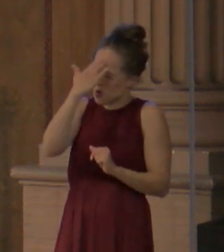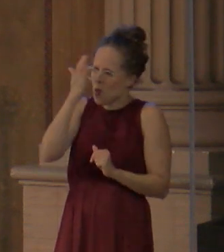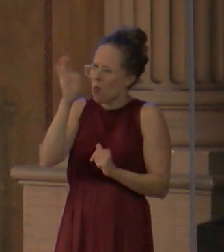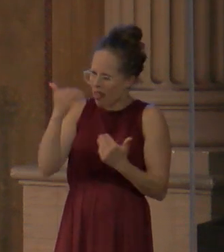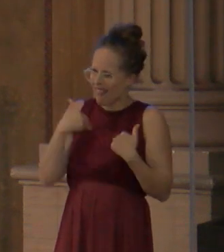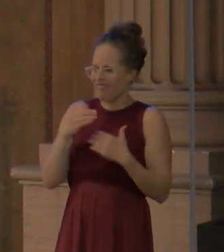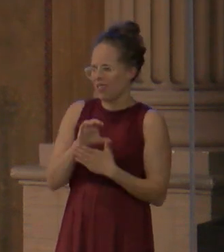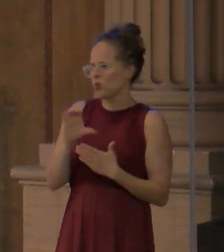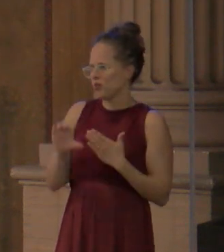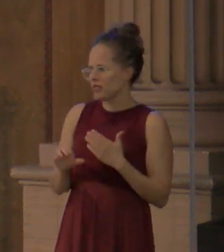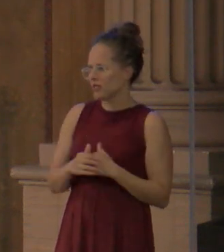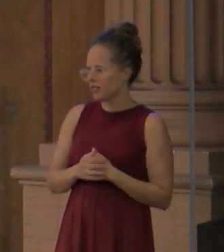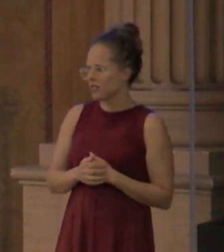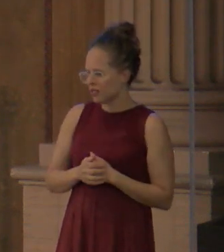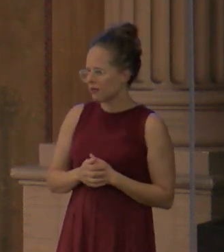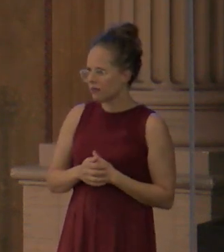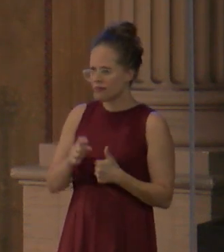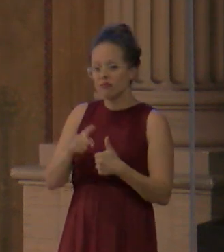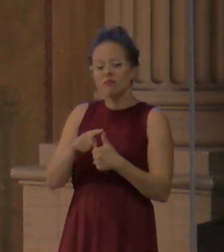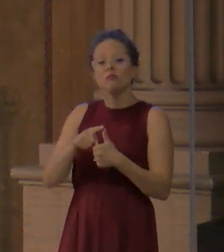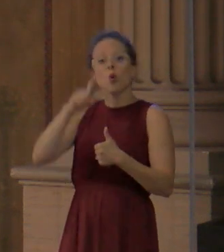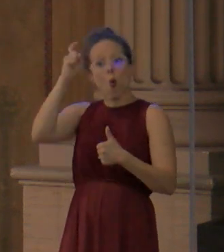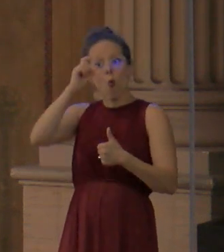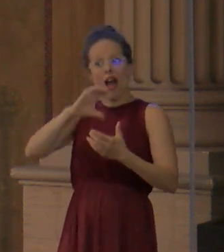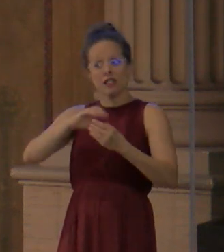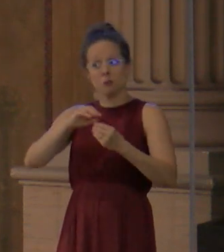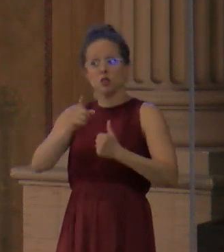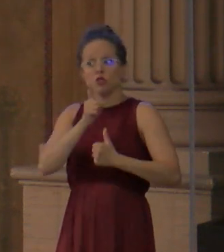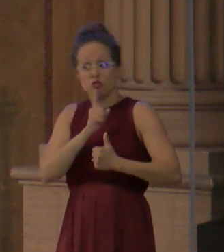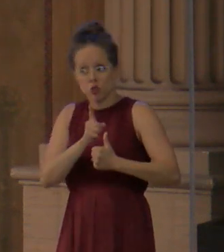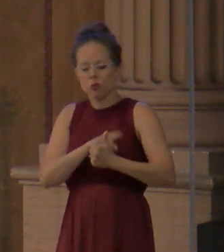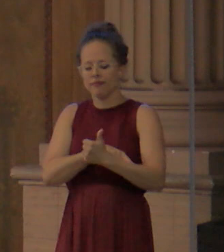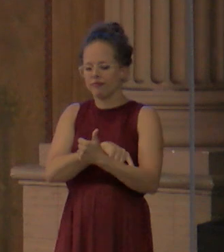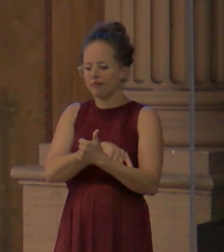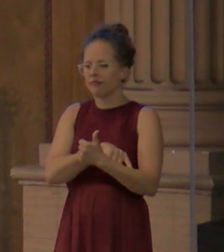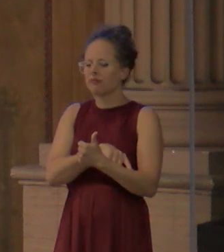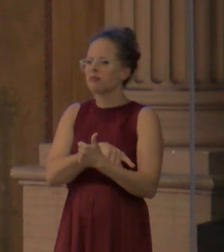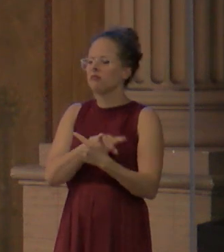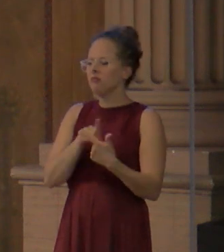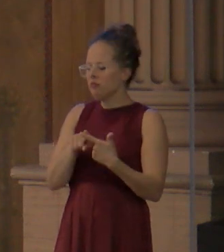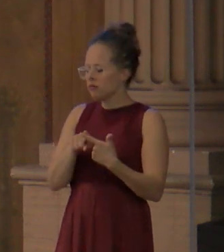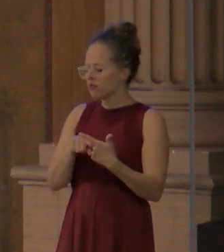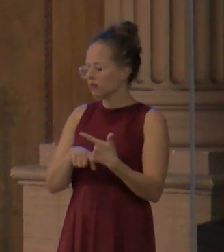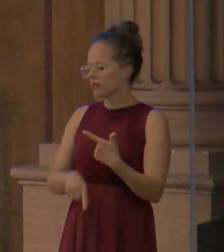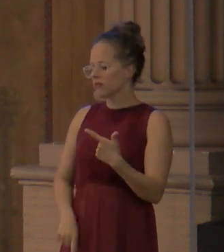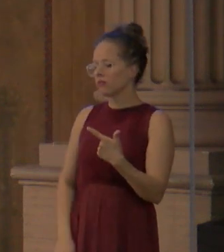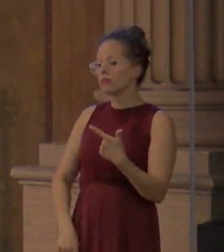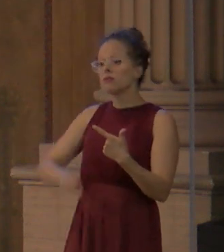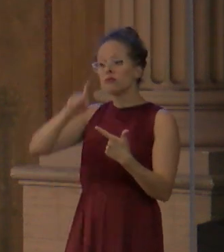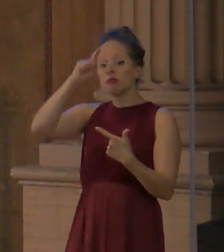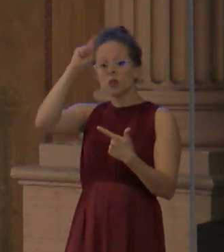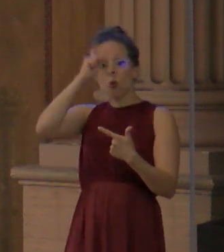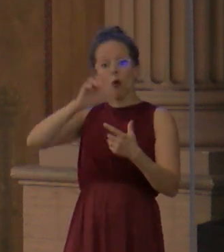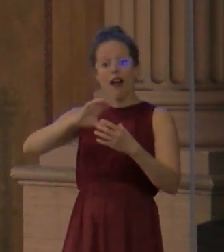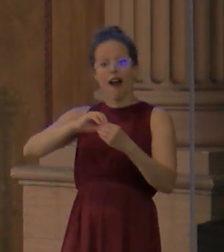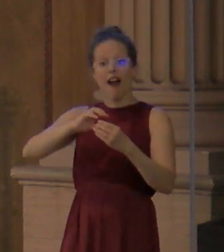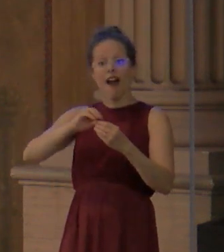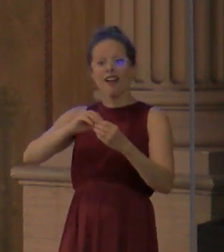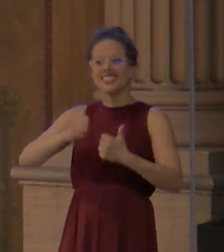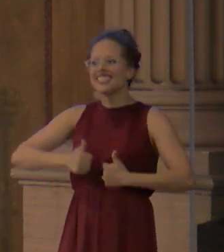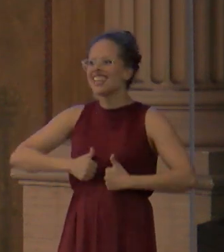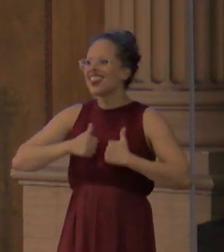about that next week. But again, wise speech is true. It's honest. We'll move on and spend a little more time on the other. Second, wise speech is